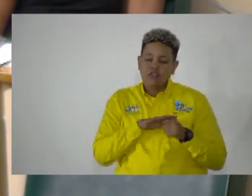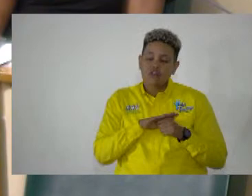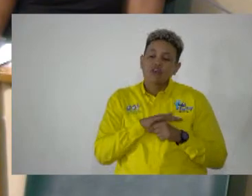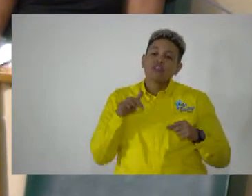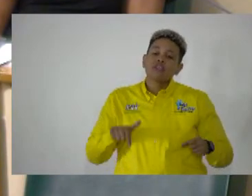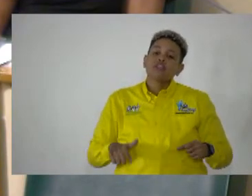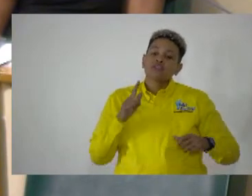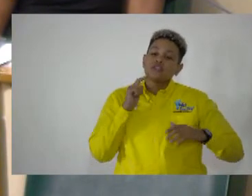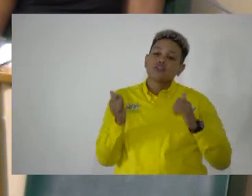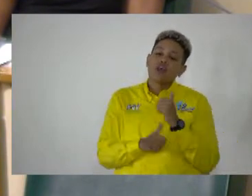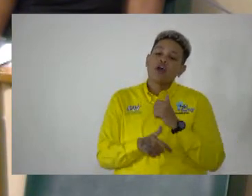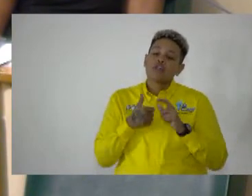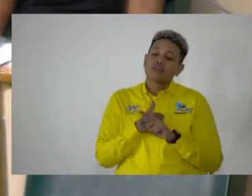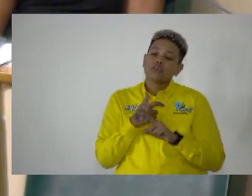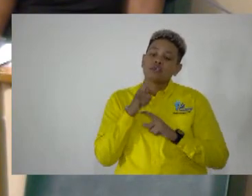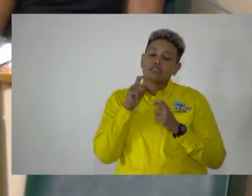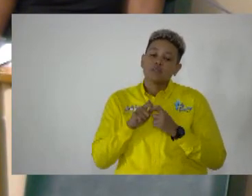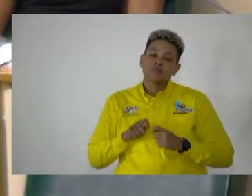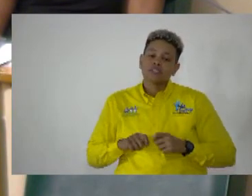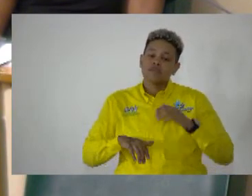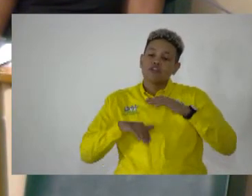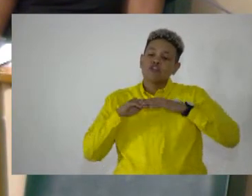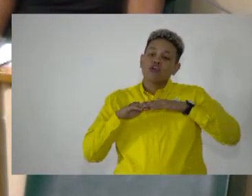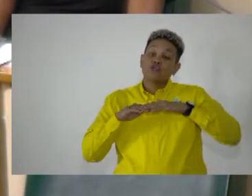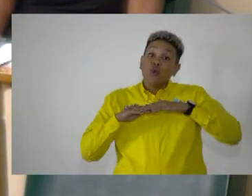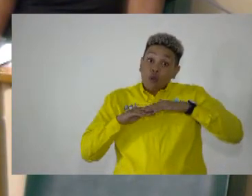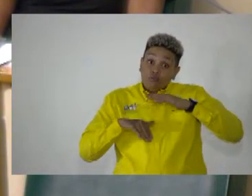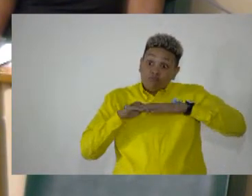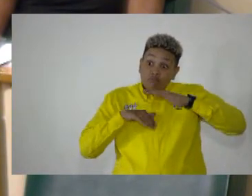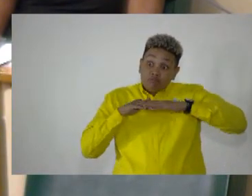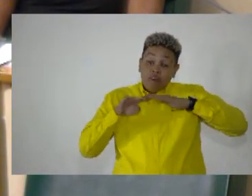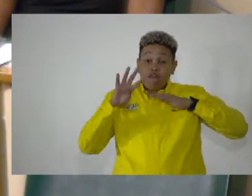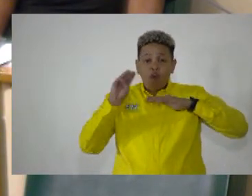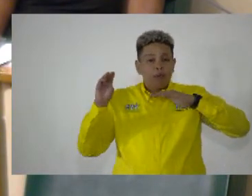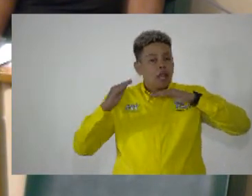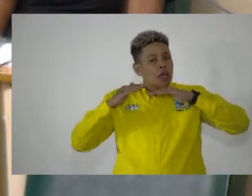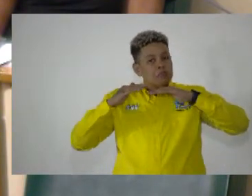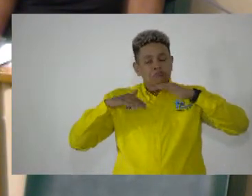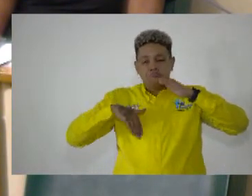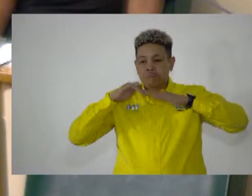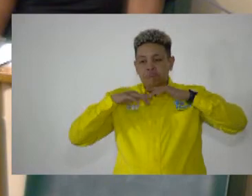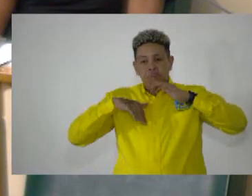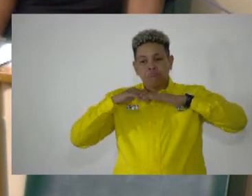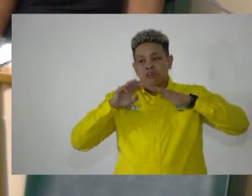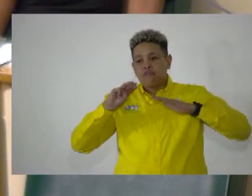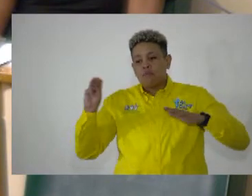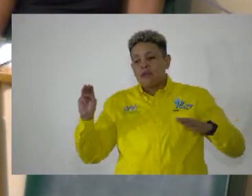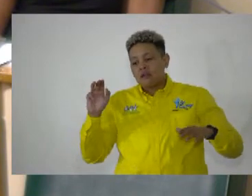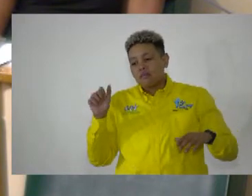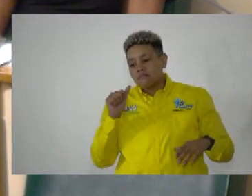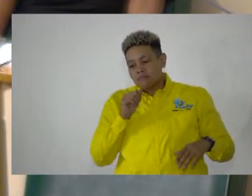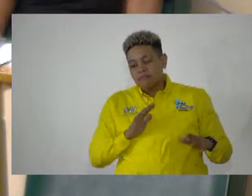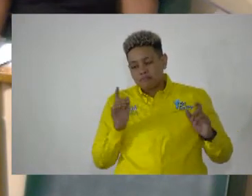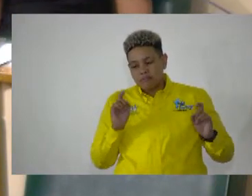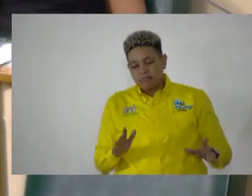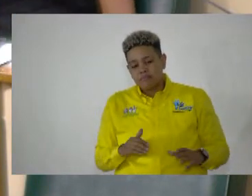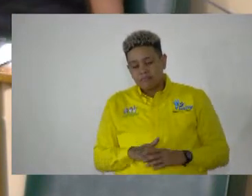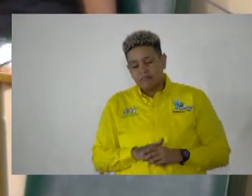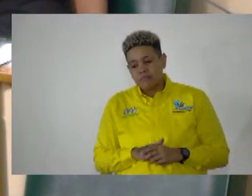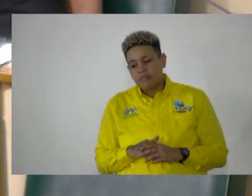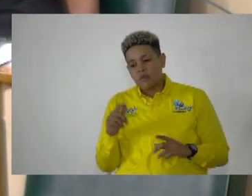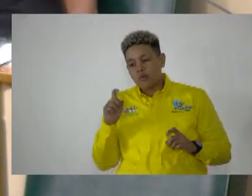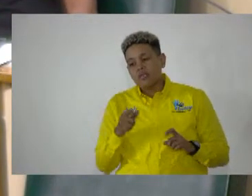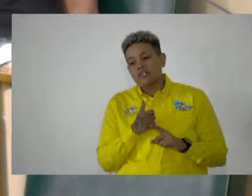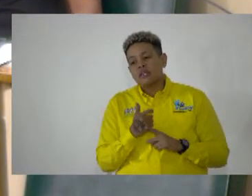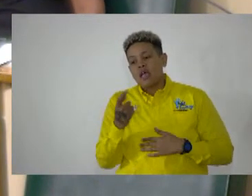this is under a particular threshold, and therefore it can be expedited quickly. Madam Speaker, the question